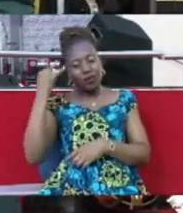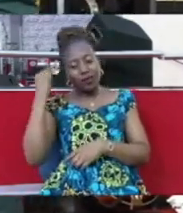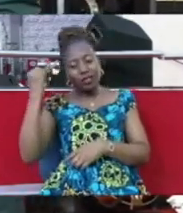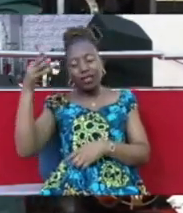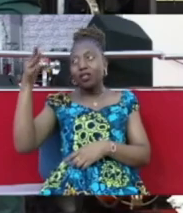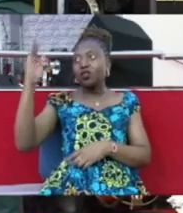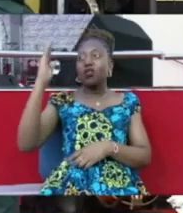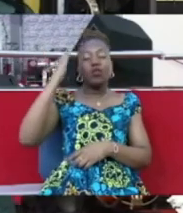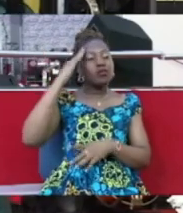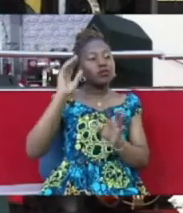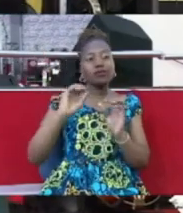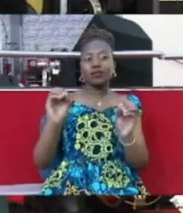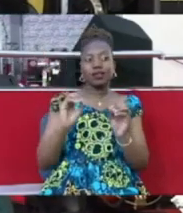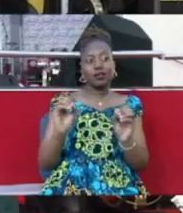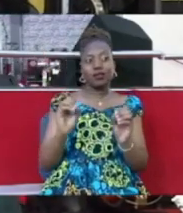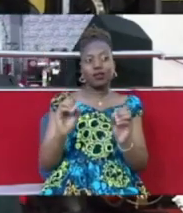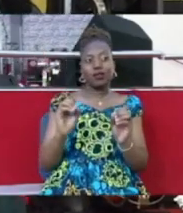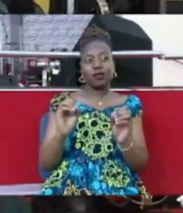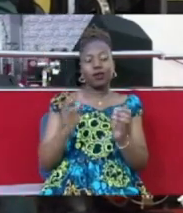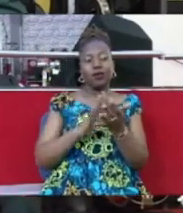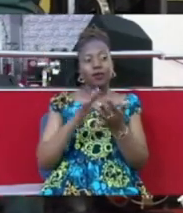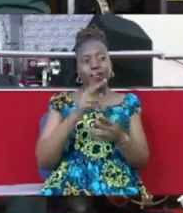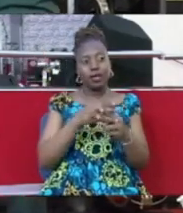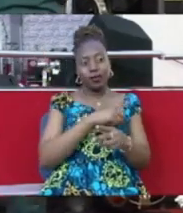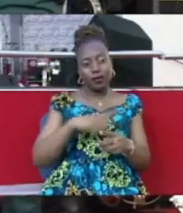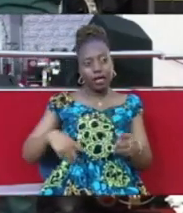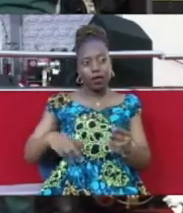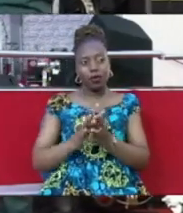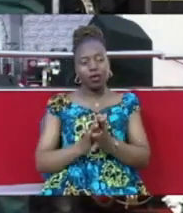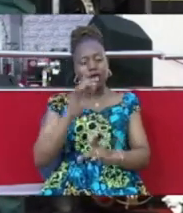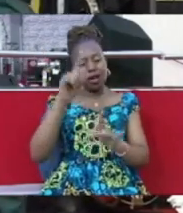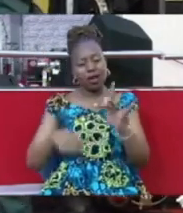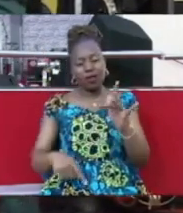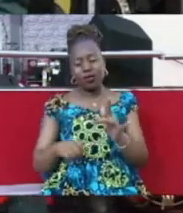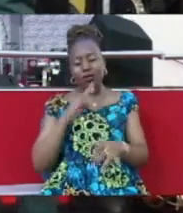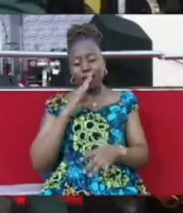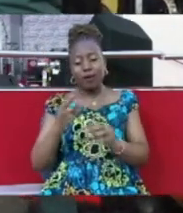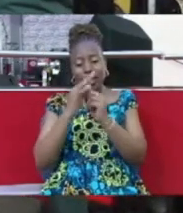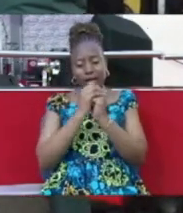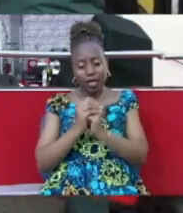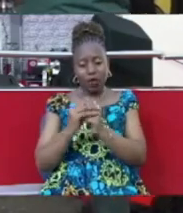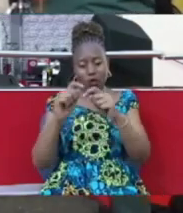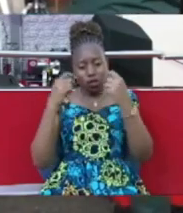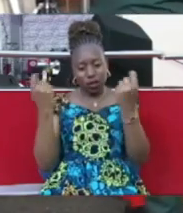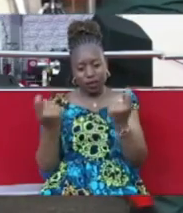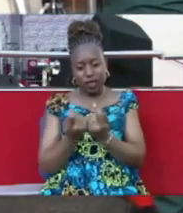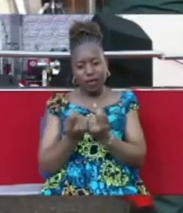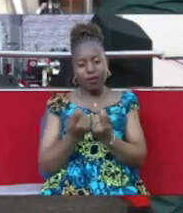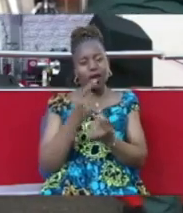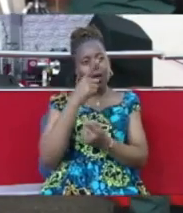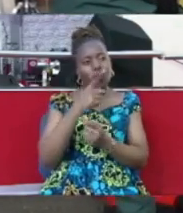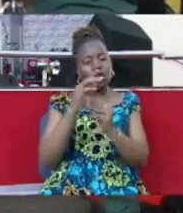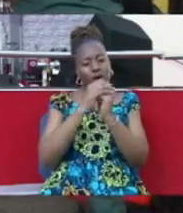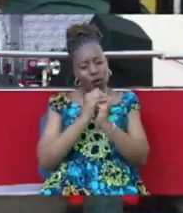Na unafikiria kwamba Mungu hafahamu. Praise the name of the Lord. Amen. You cannot be in the worship team. You are worshiping, but